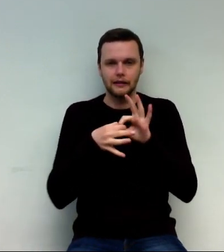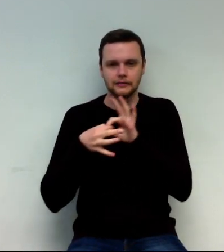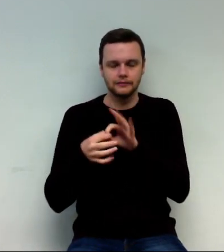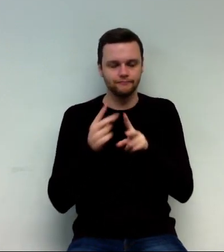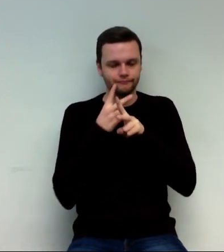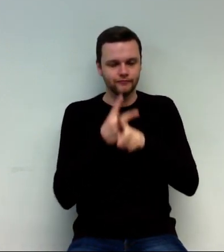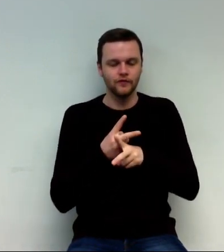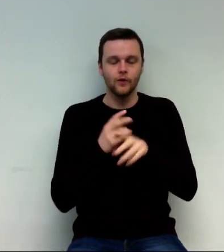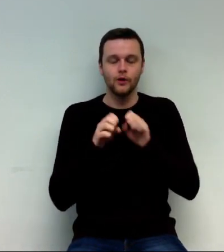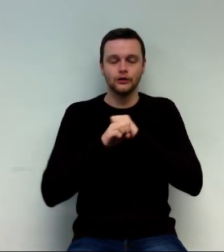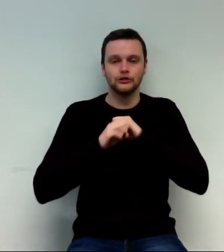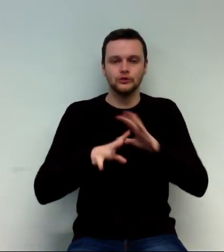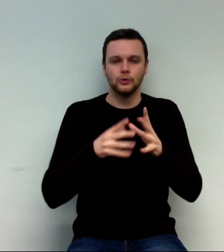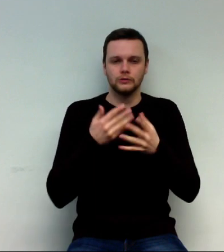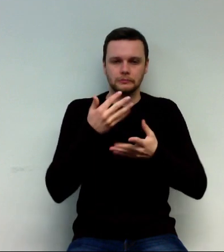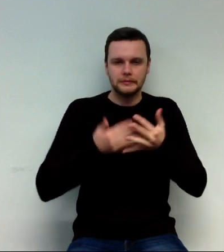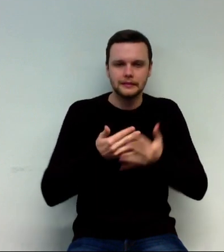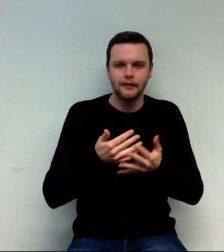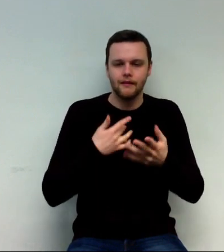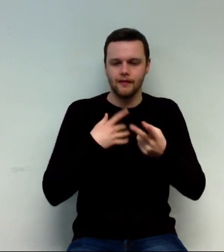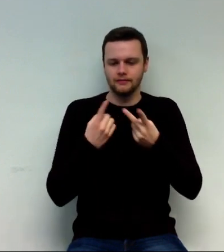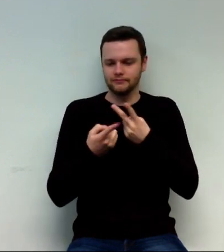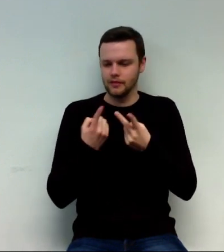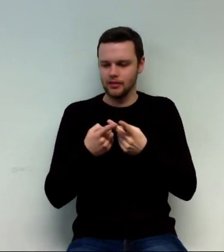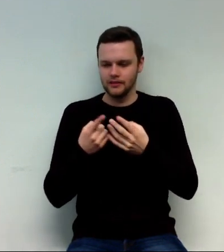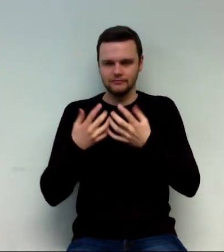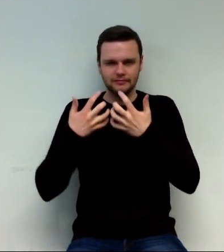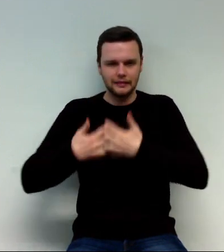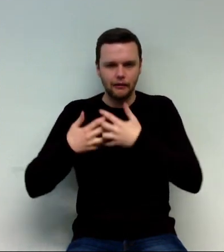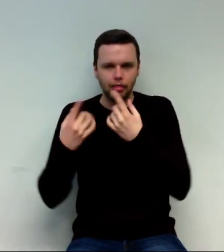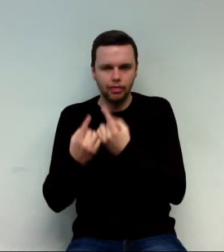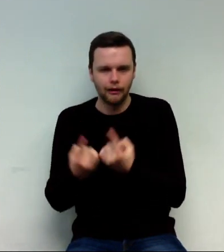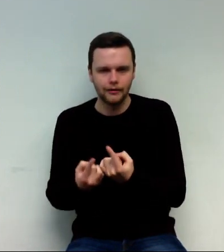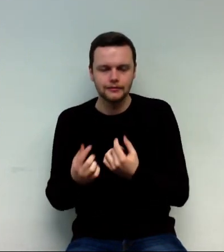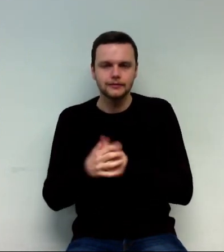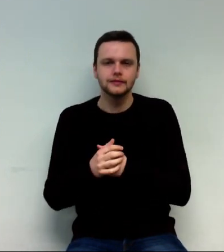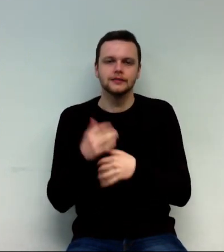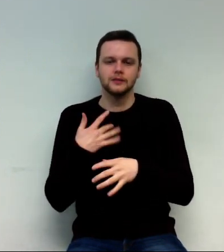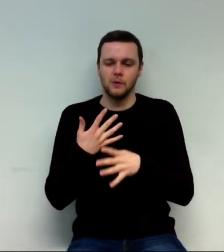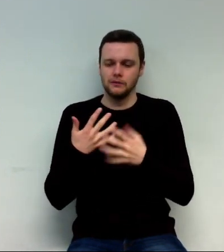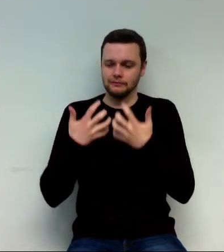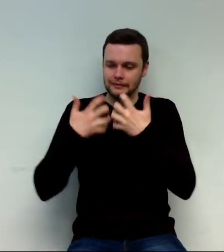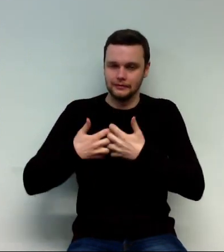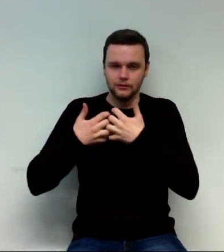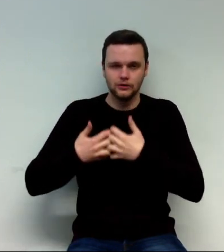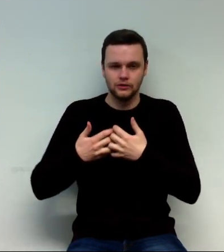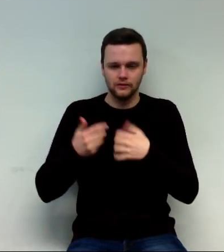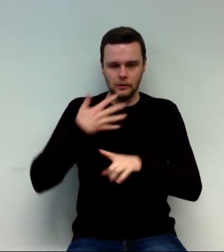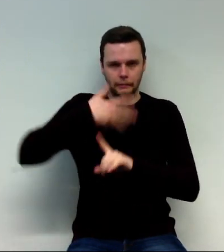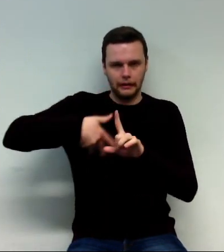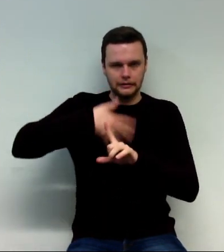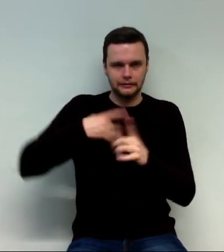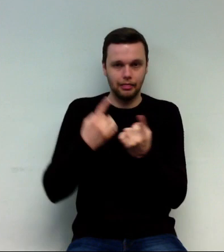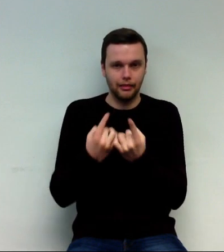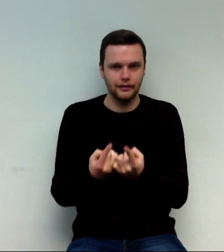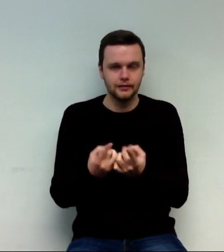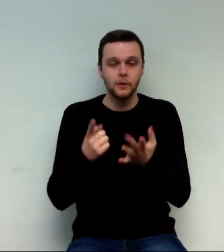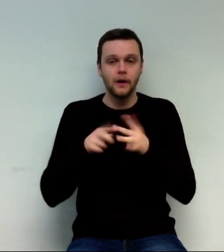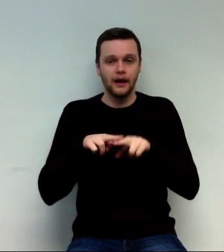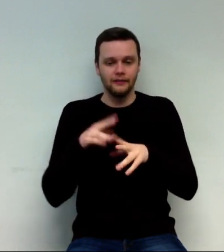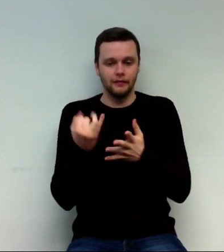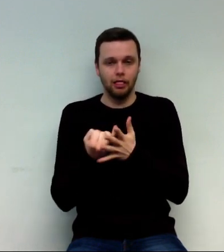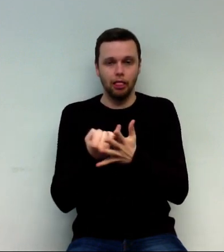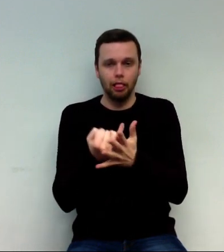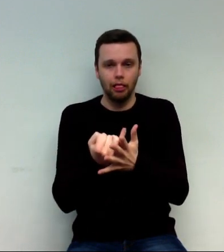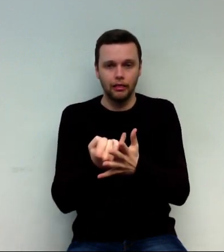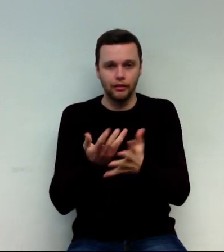our email marketing, and all kinds of other digital and technical things, such as all the tech behind the scenes today. So if anything goes wrong, it